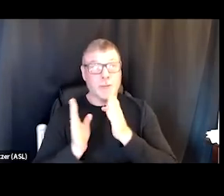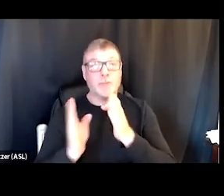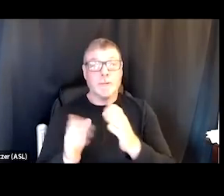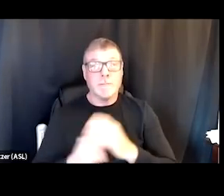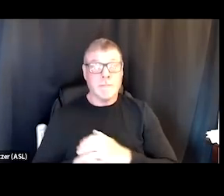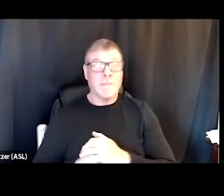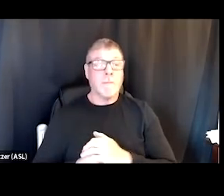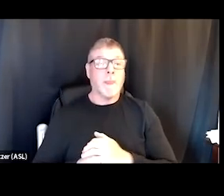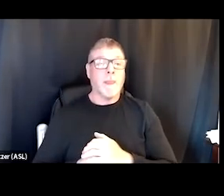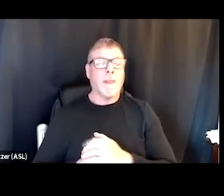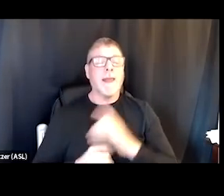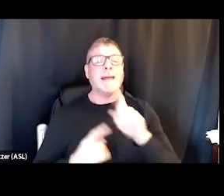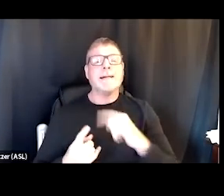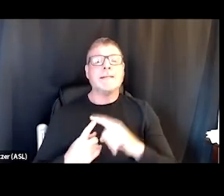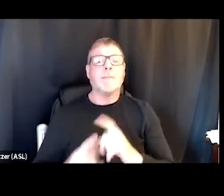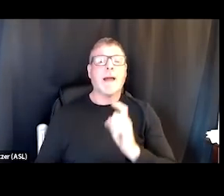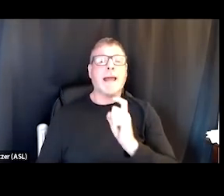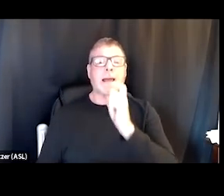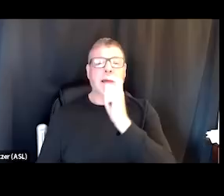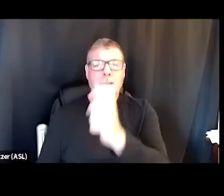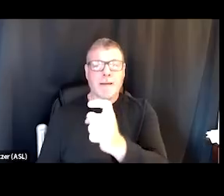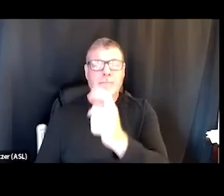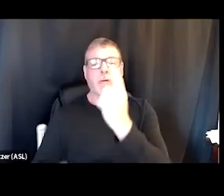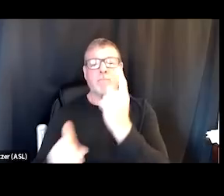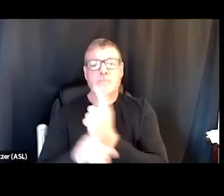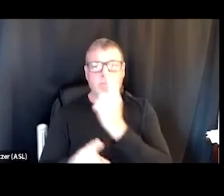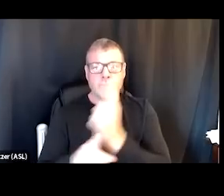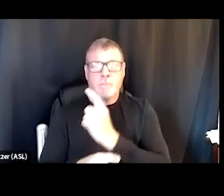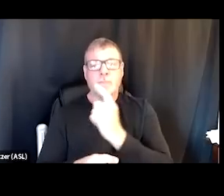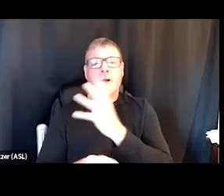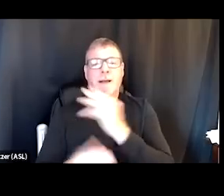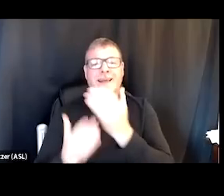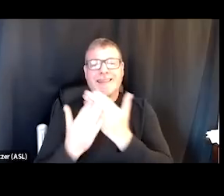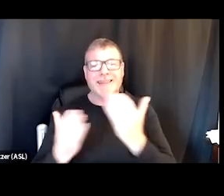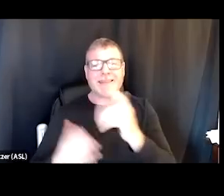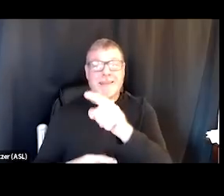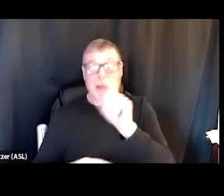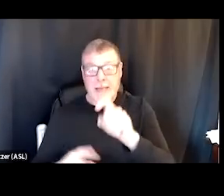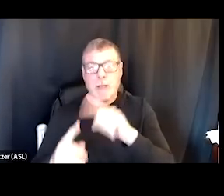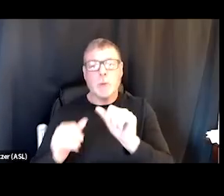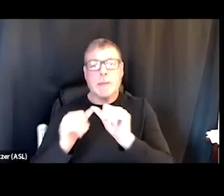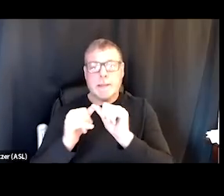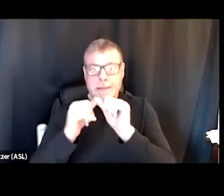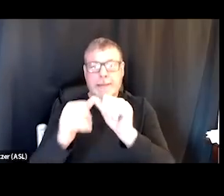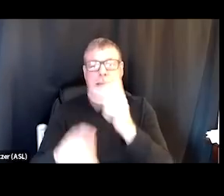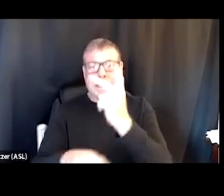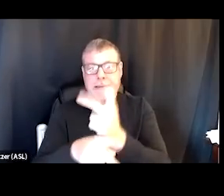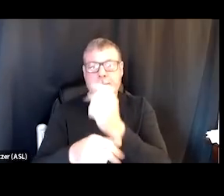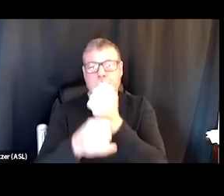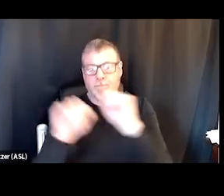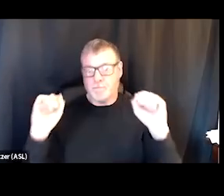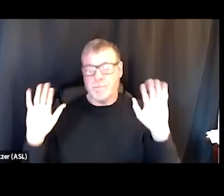It's about just giving them the proper and the things that they need to continue to be safe out there, continue